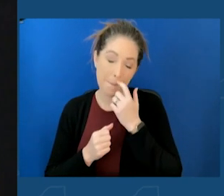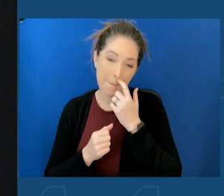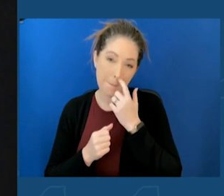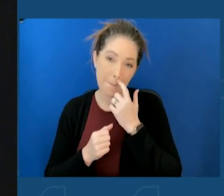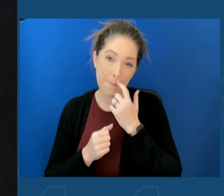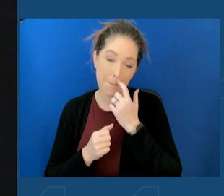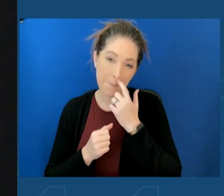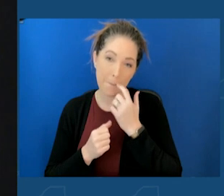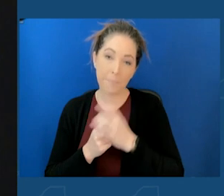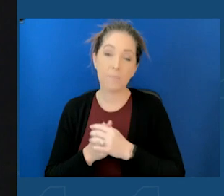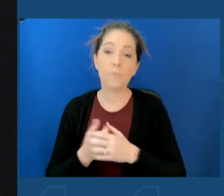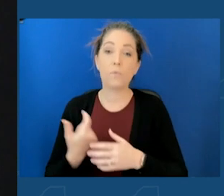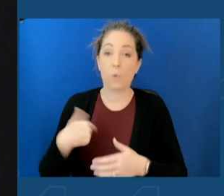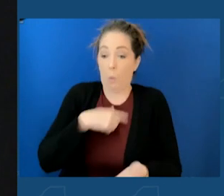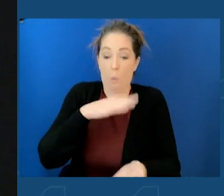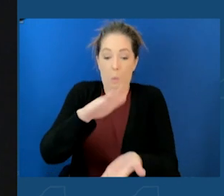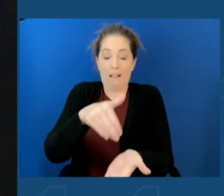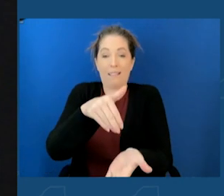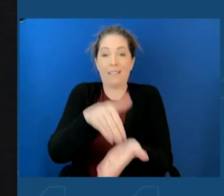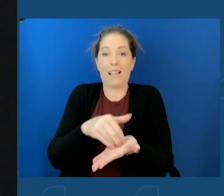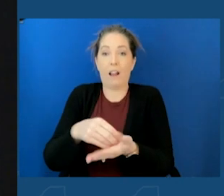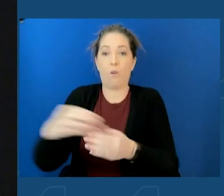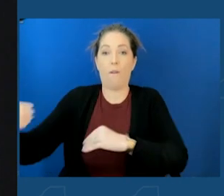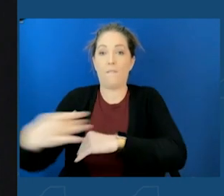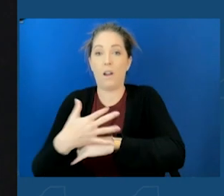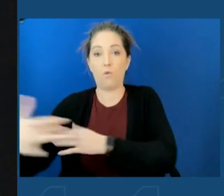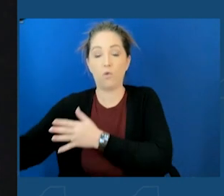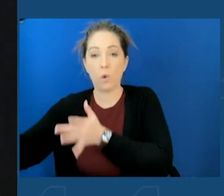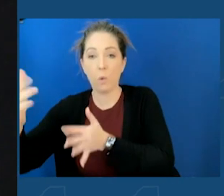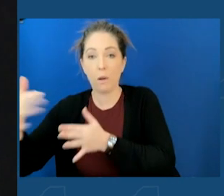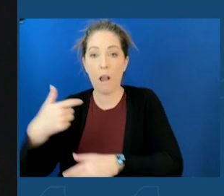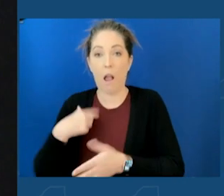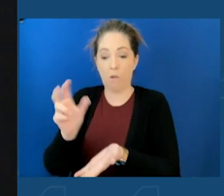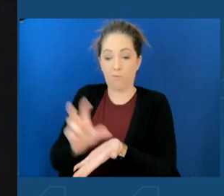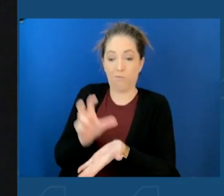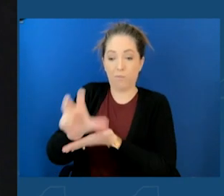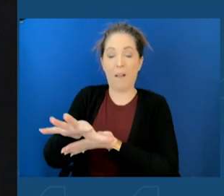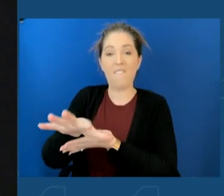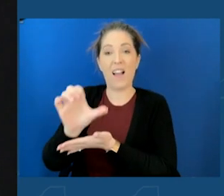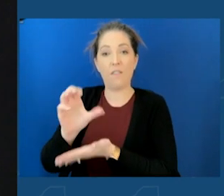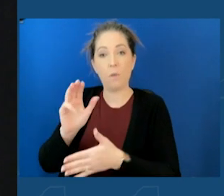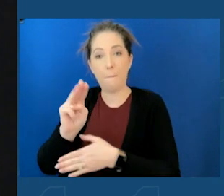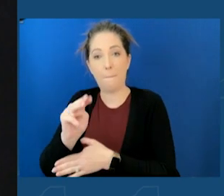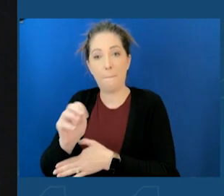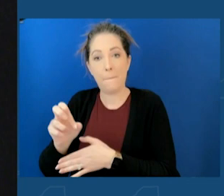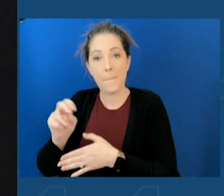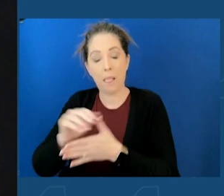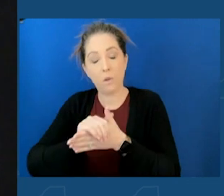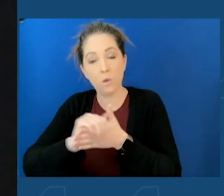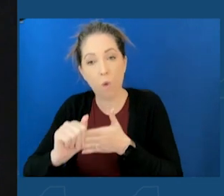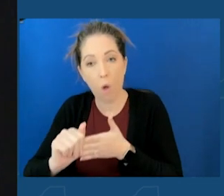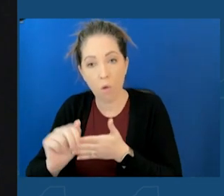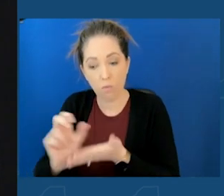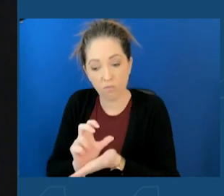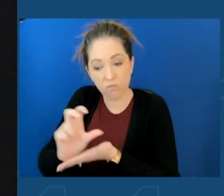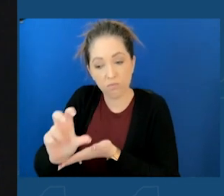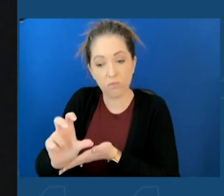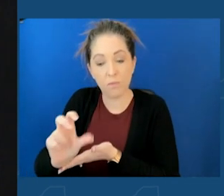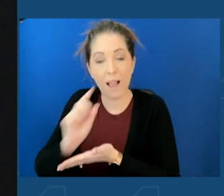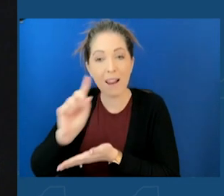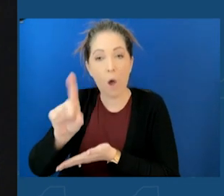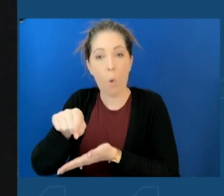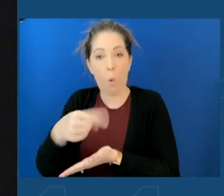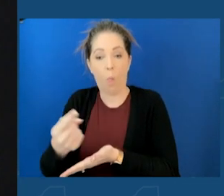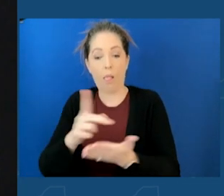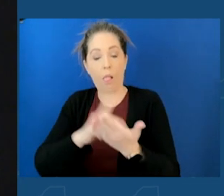We are the epicenter of offshore wind, and I put $500 million of investment, not just for the programs themselves, but also for